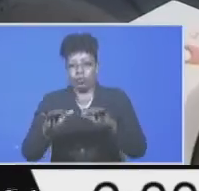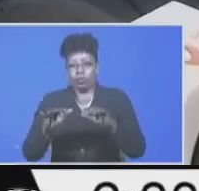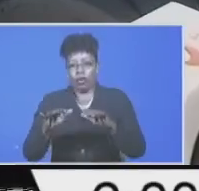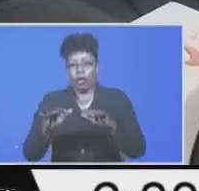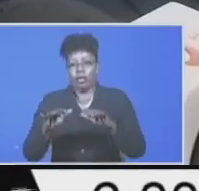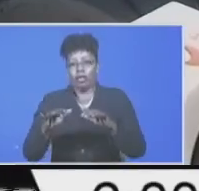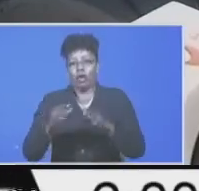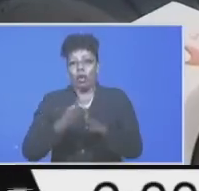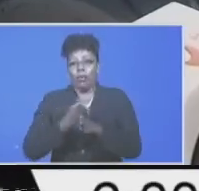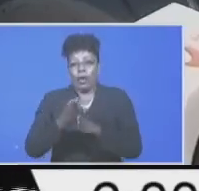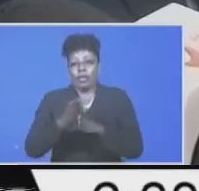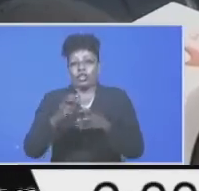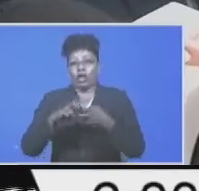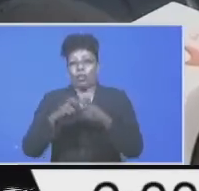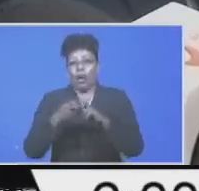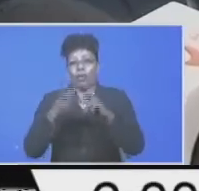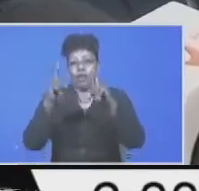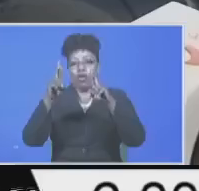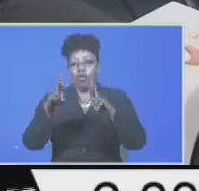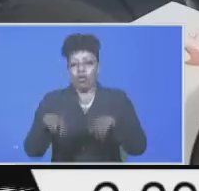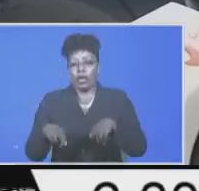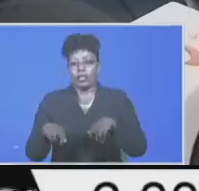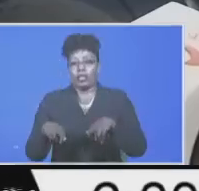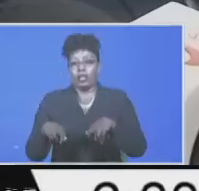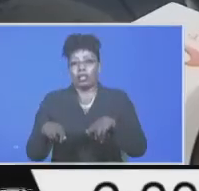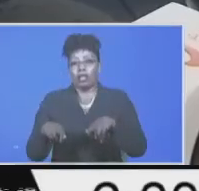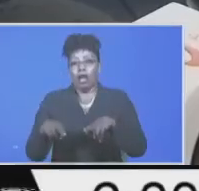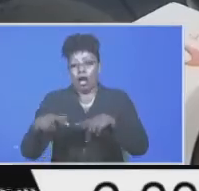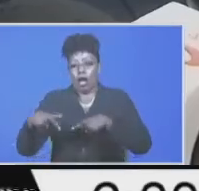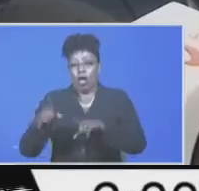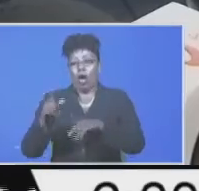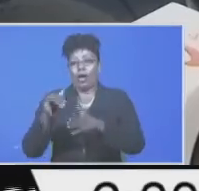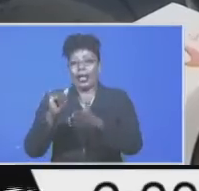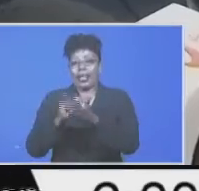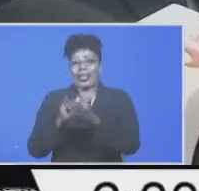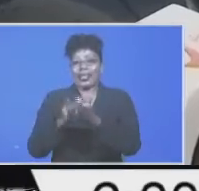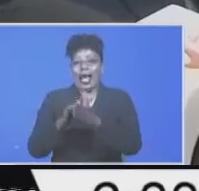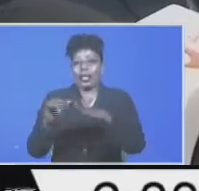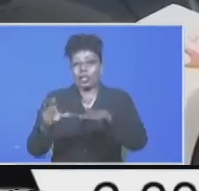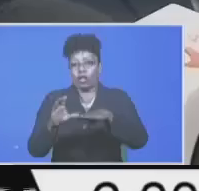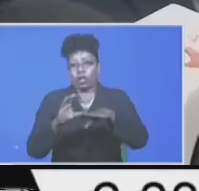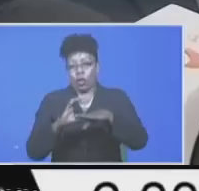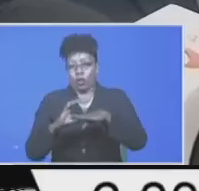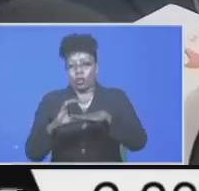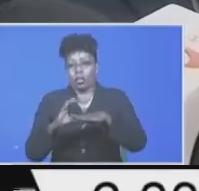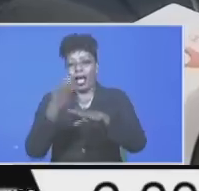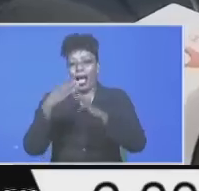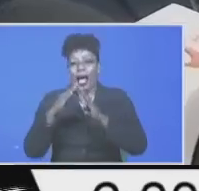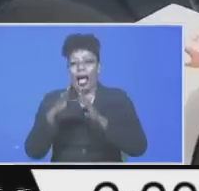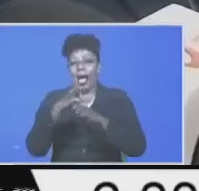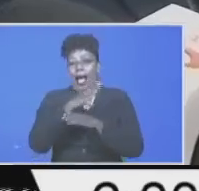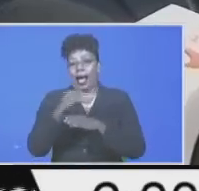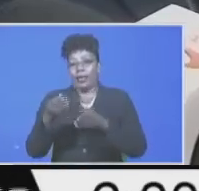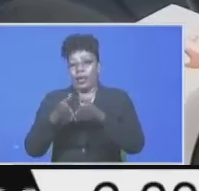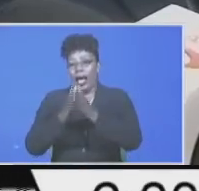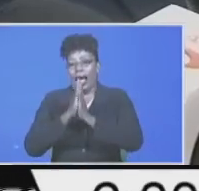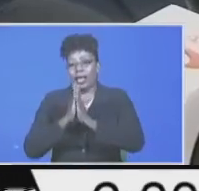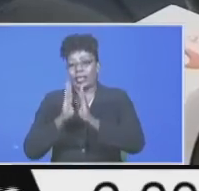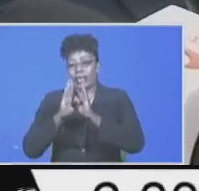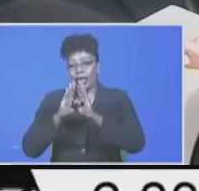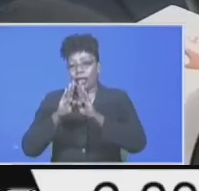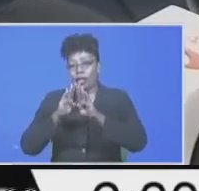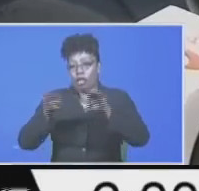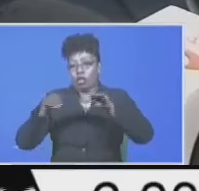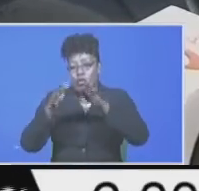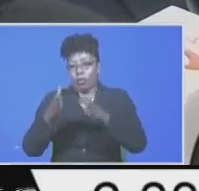problem for residents along the coast, and hence we are asking beachgoers to simply just stay out of the